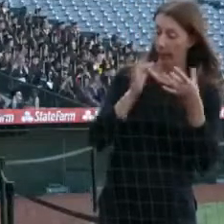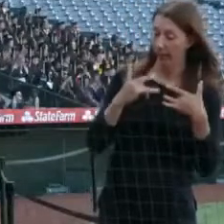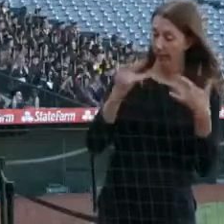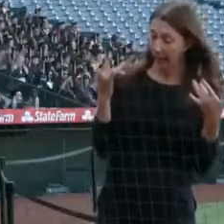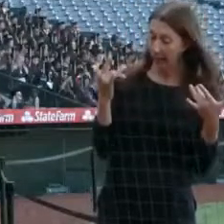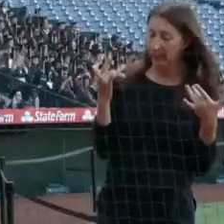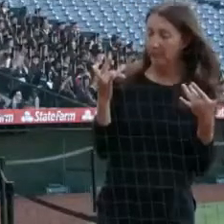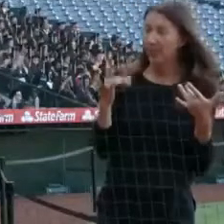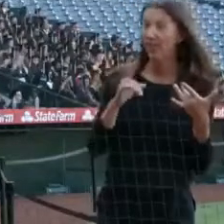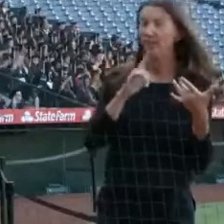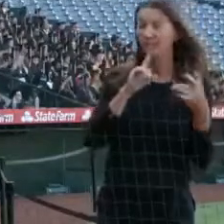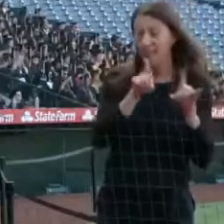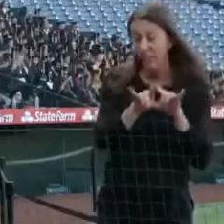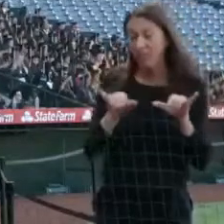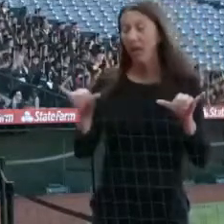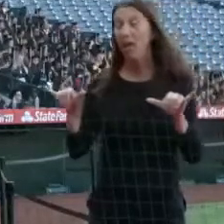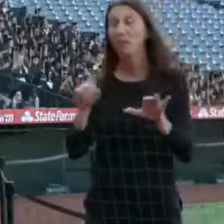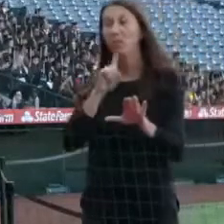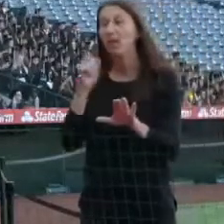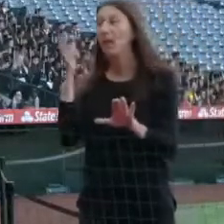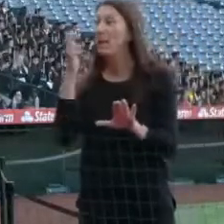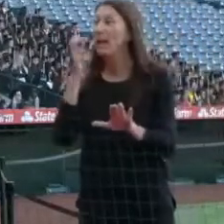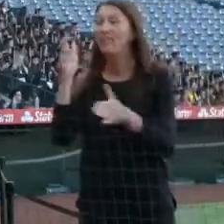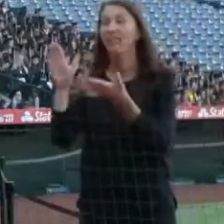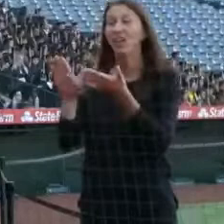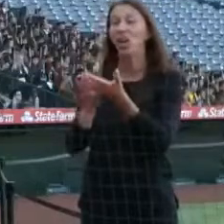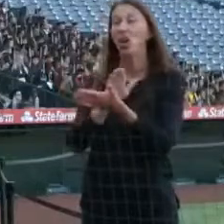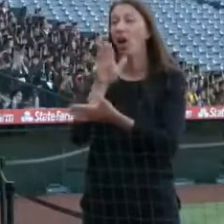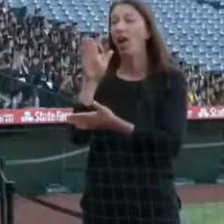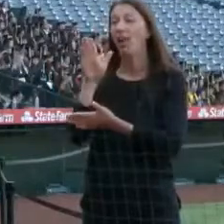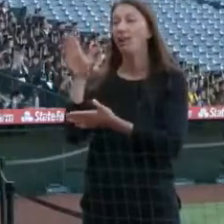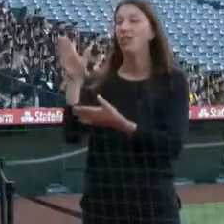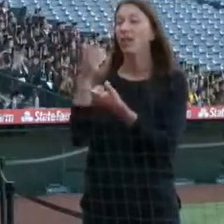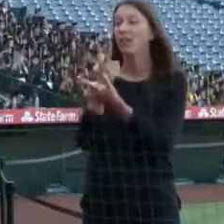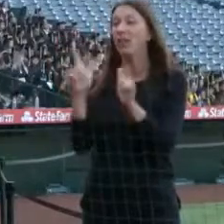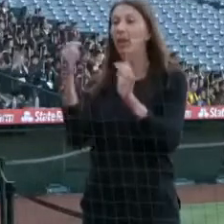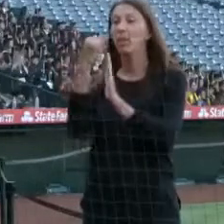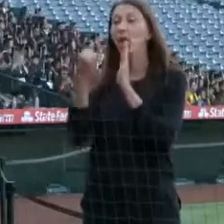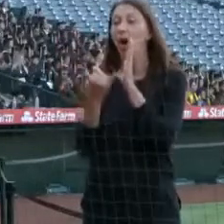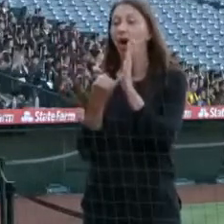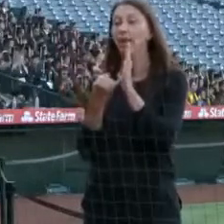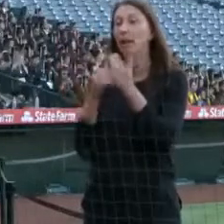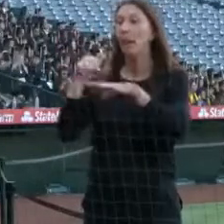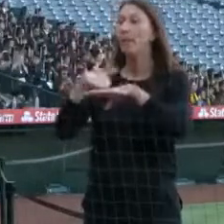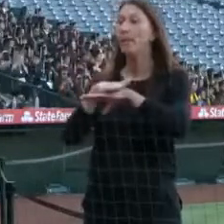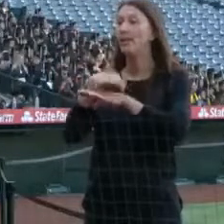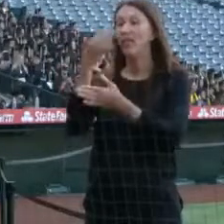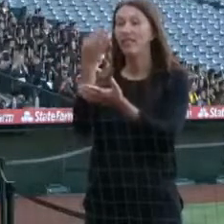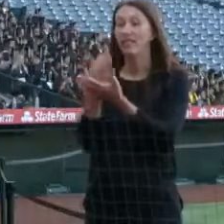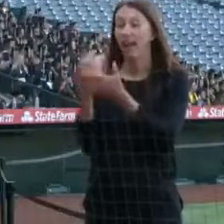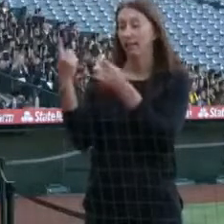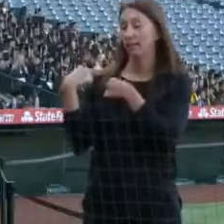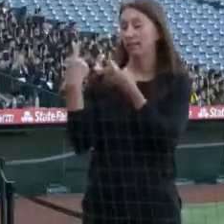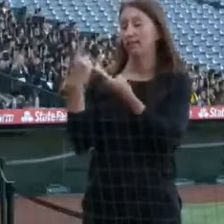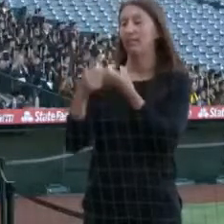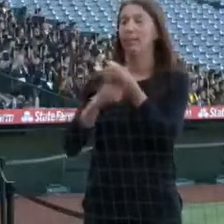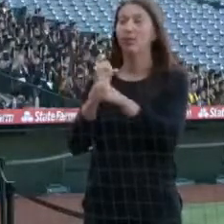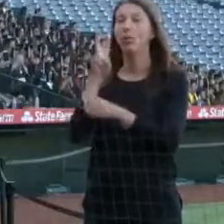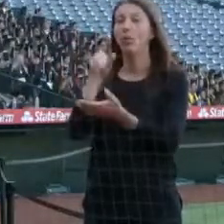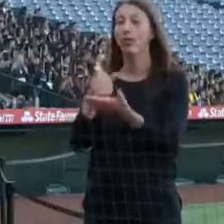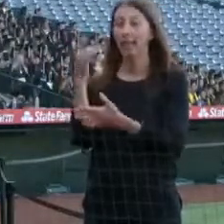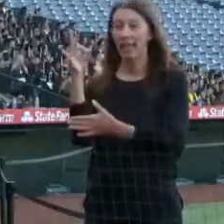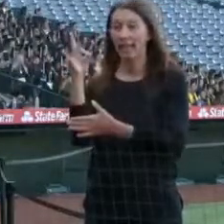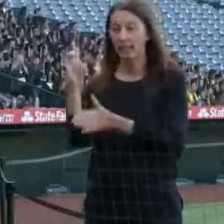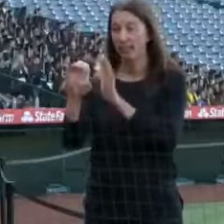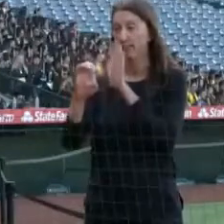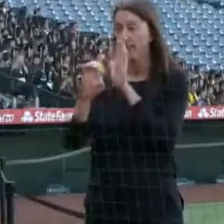pretty amazing College of Liberal Arts beach facts since 2018. For